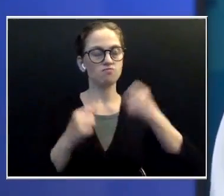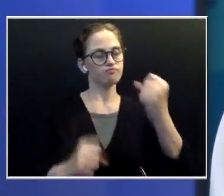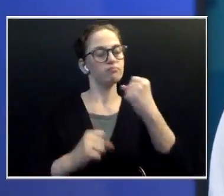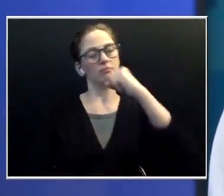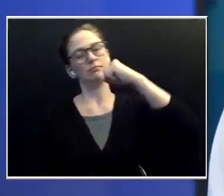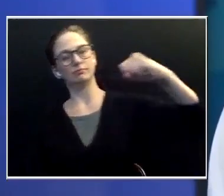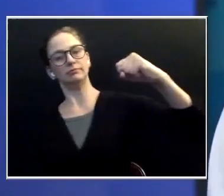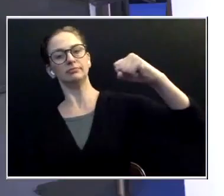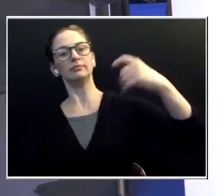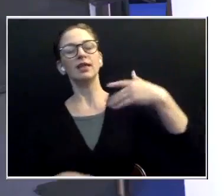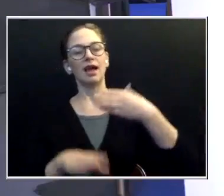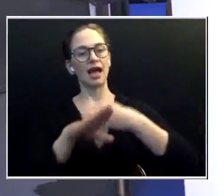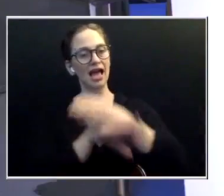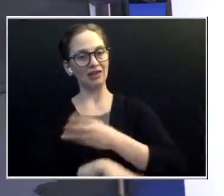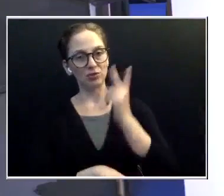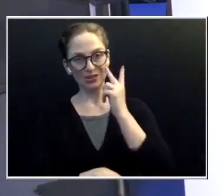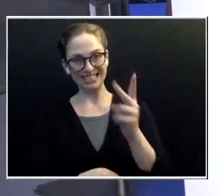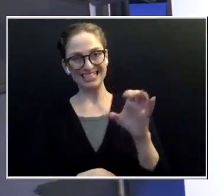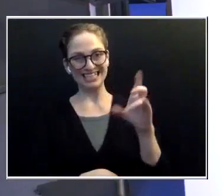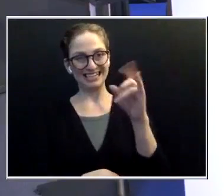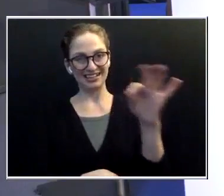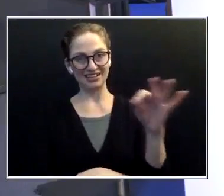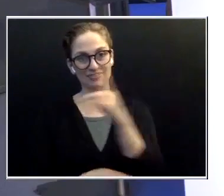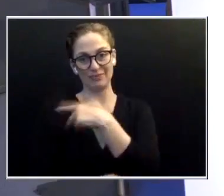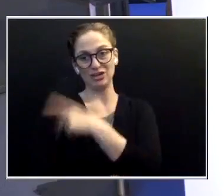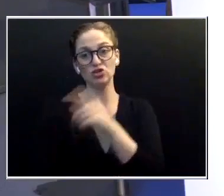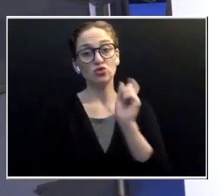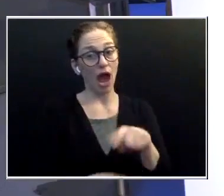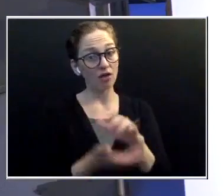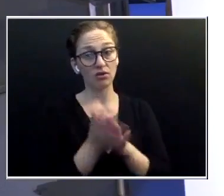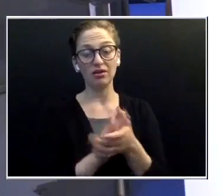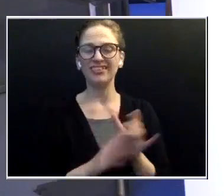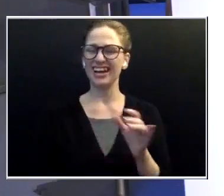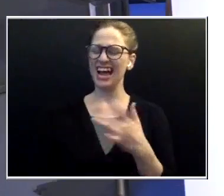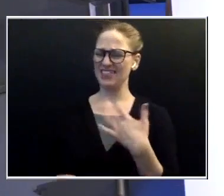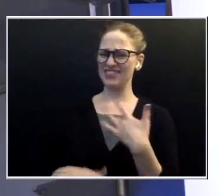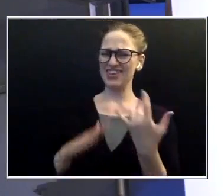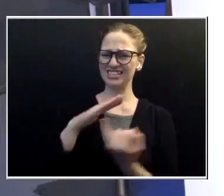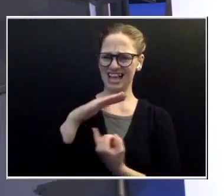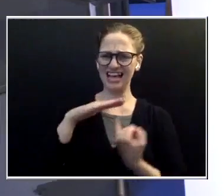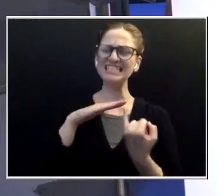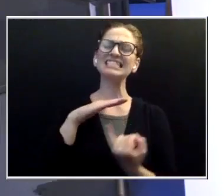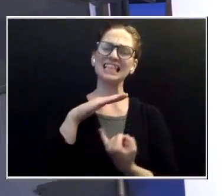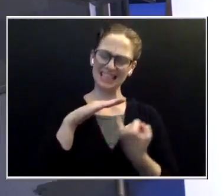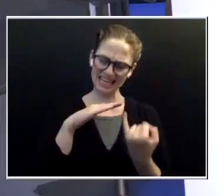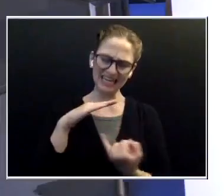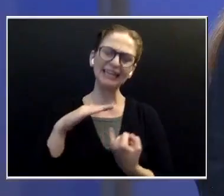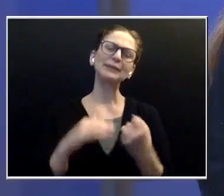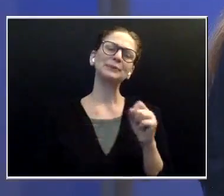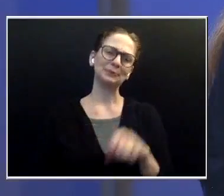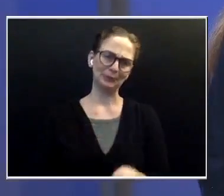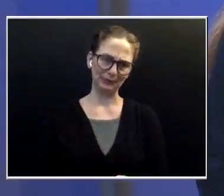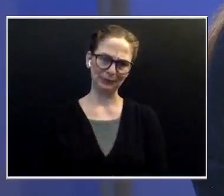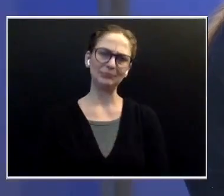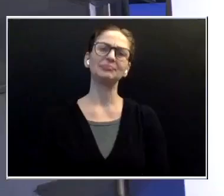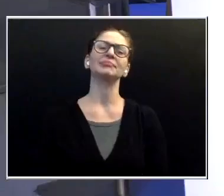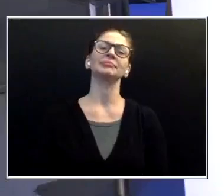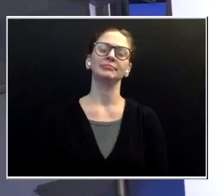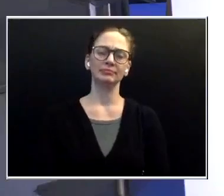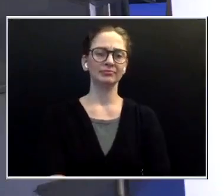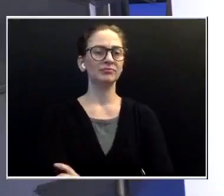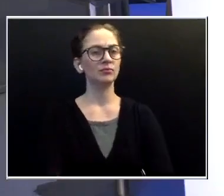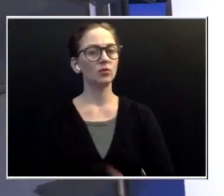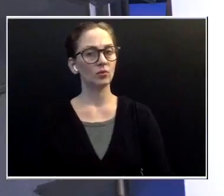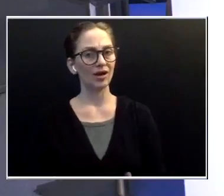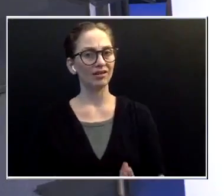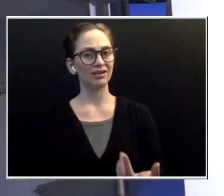C. diff patients. Gosh, okay. It's isolating. Isolating, yes. It's a very isolating sickness. Well, and it's not one that's comfortable